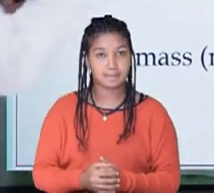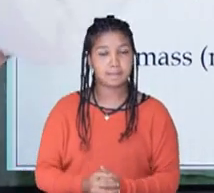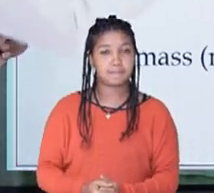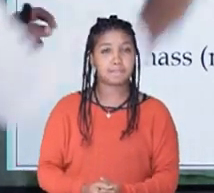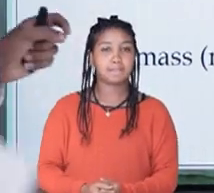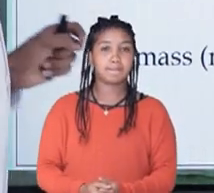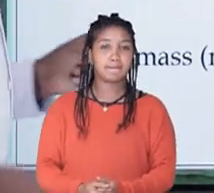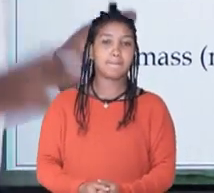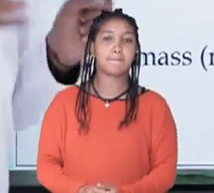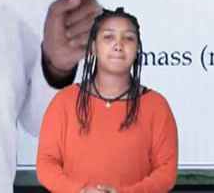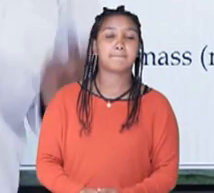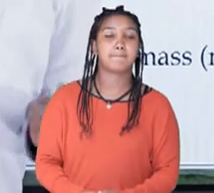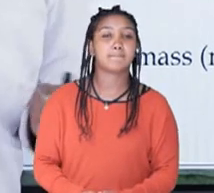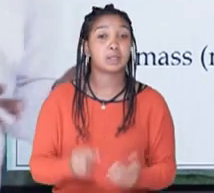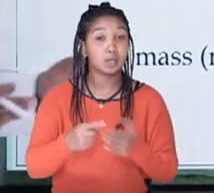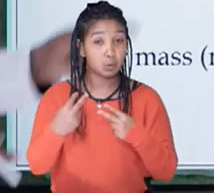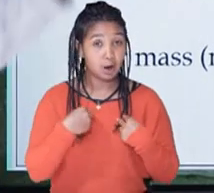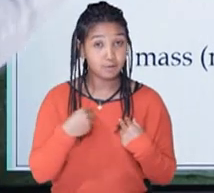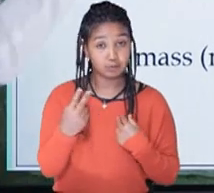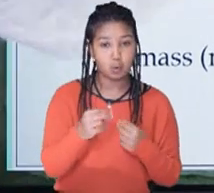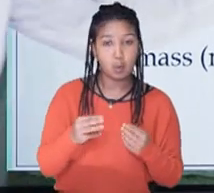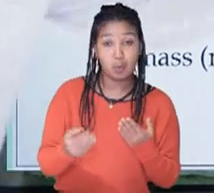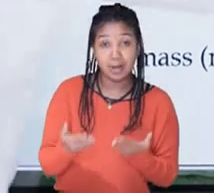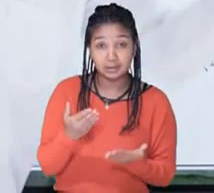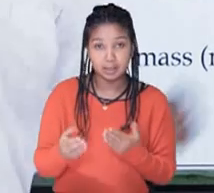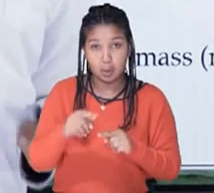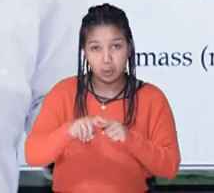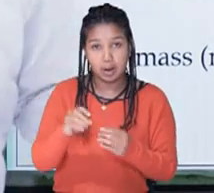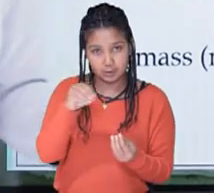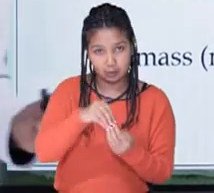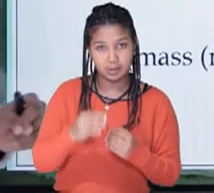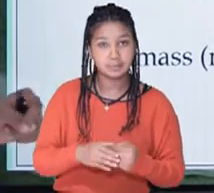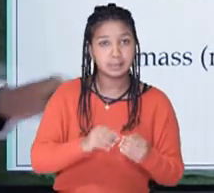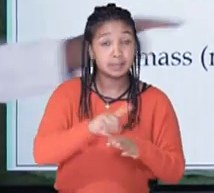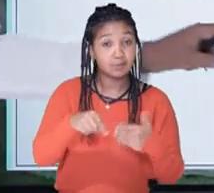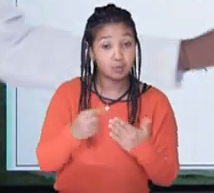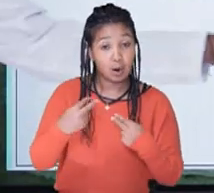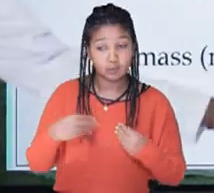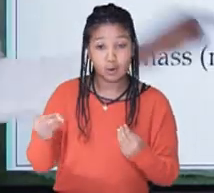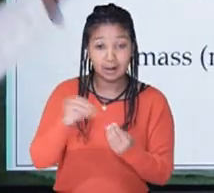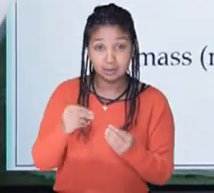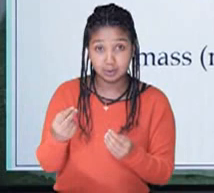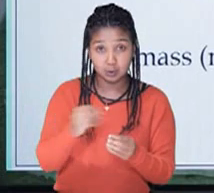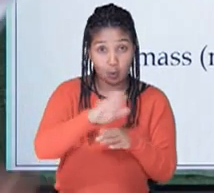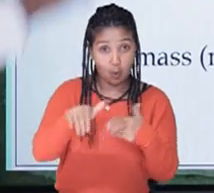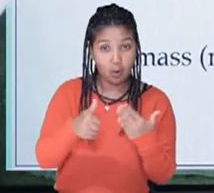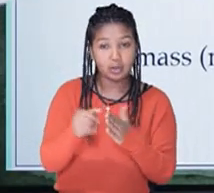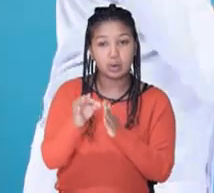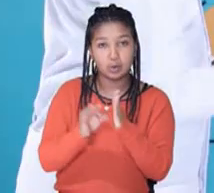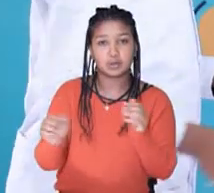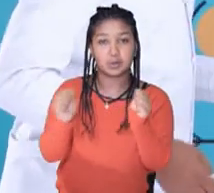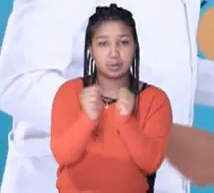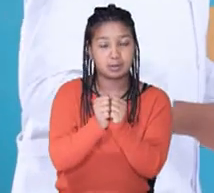on each components. Here you have two mass and a pulley as well. Then you have to add all these equations